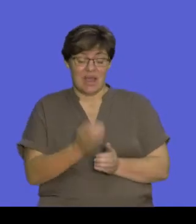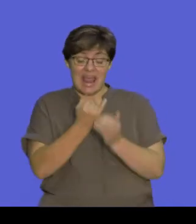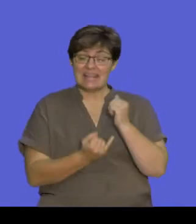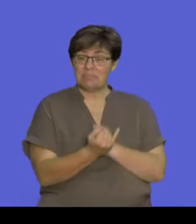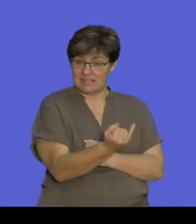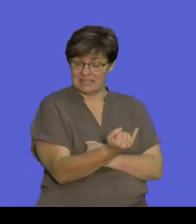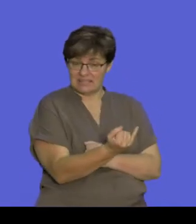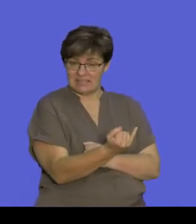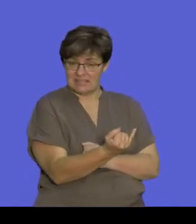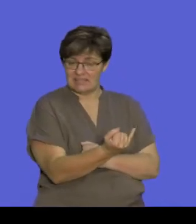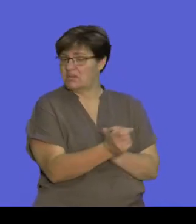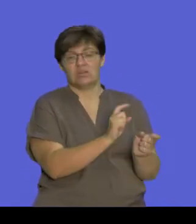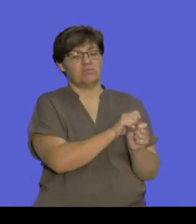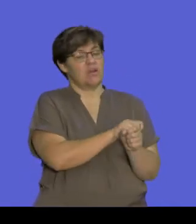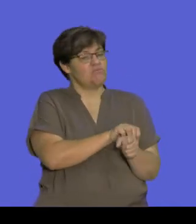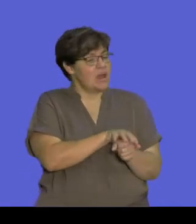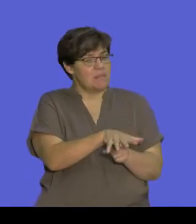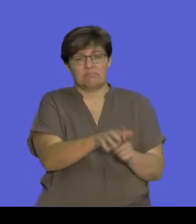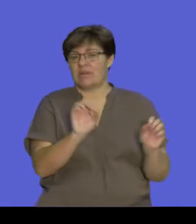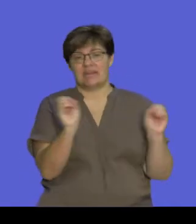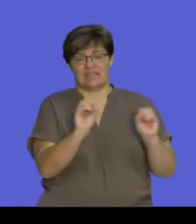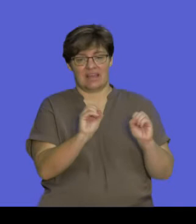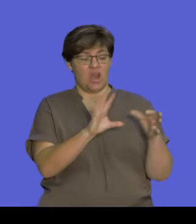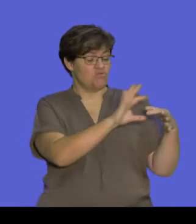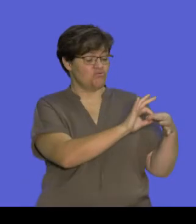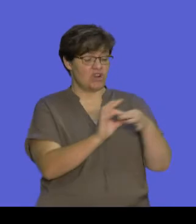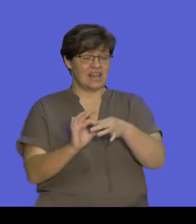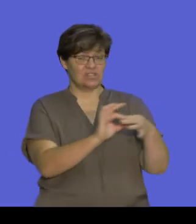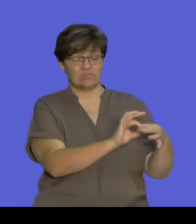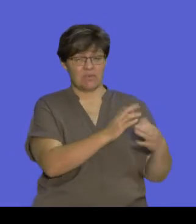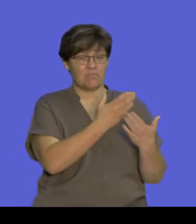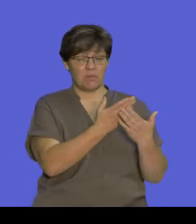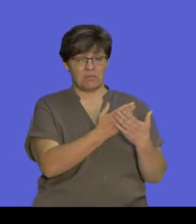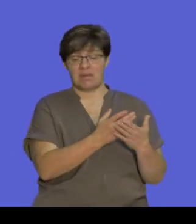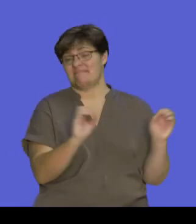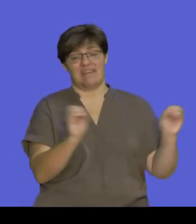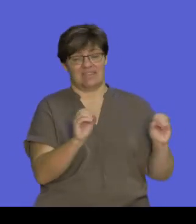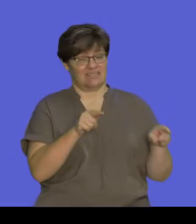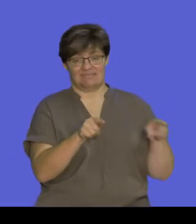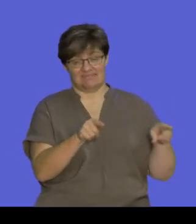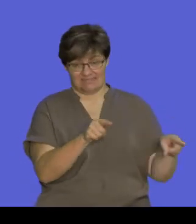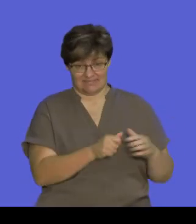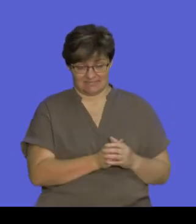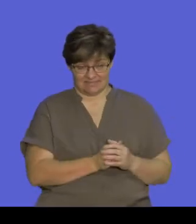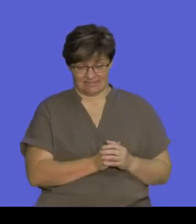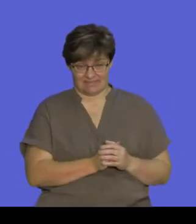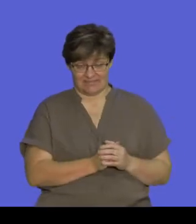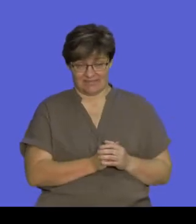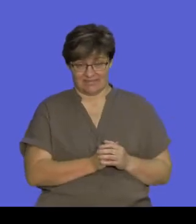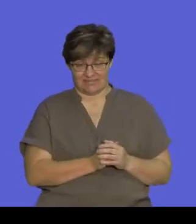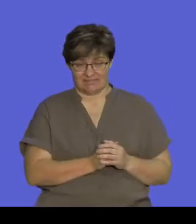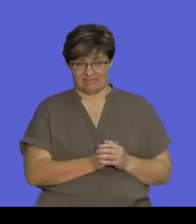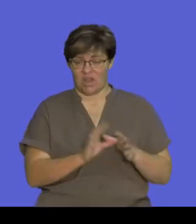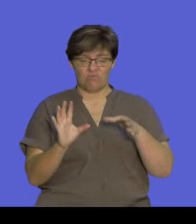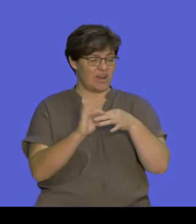independent, there is no relationship between the probability of B and the probability of A. They are